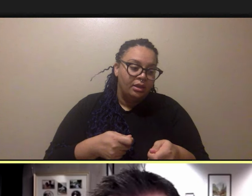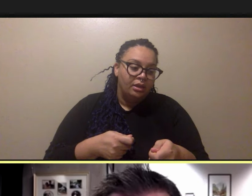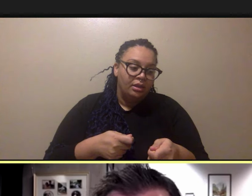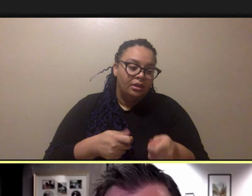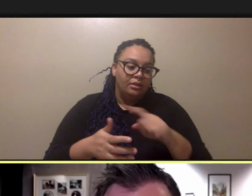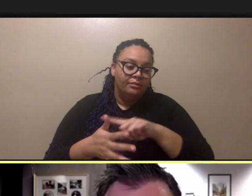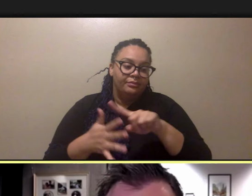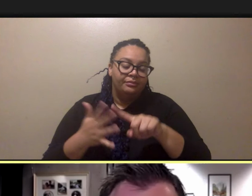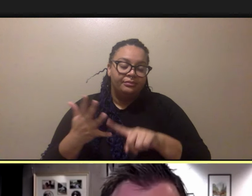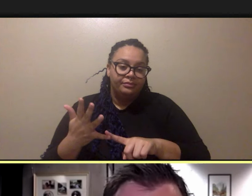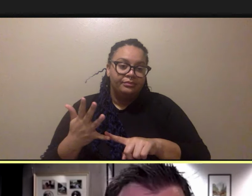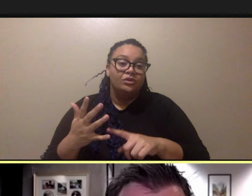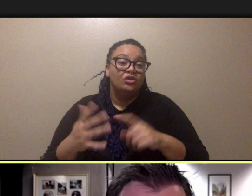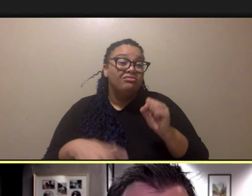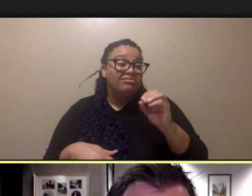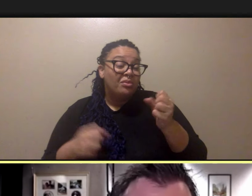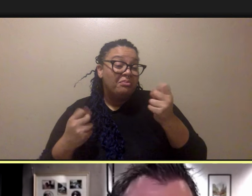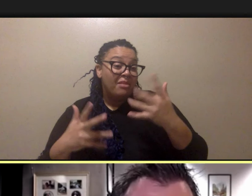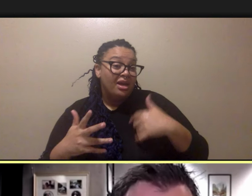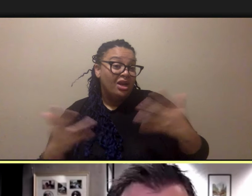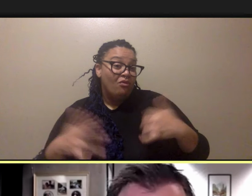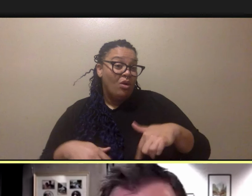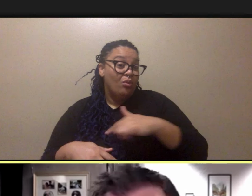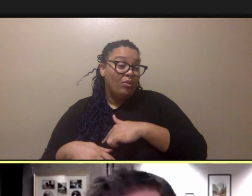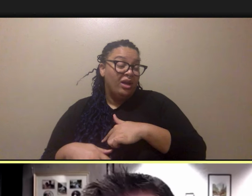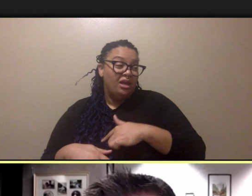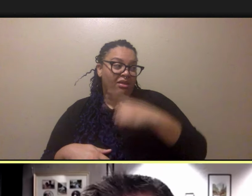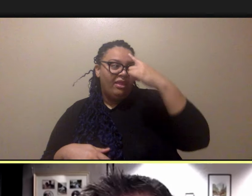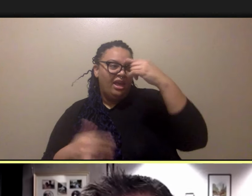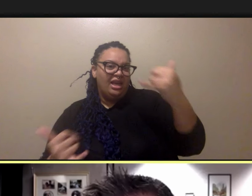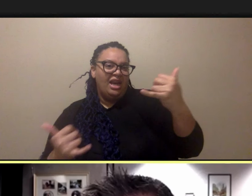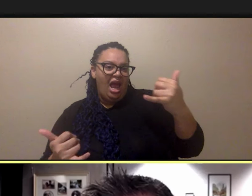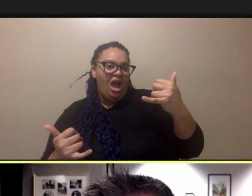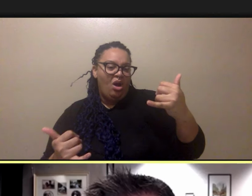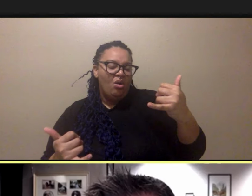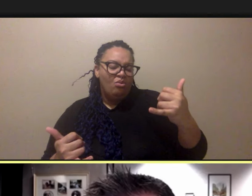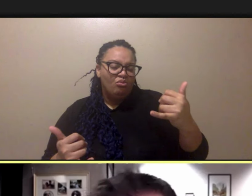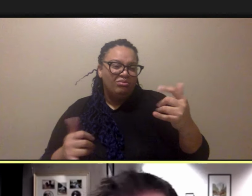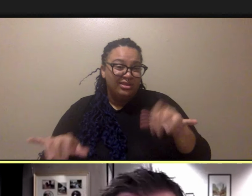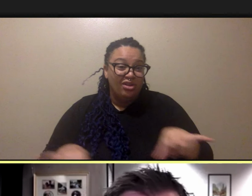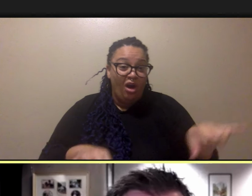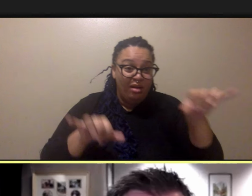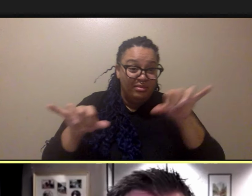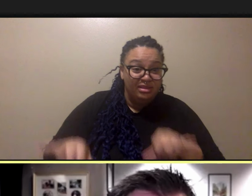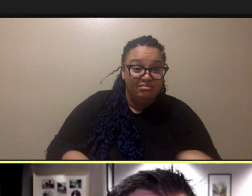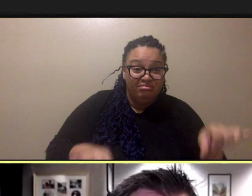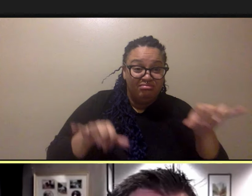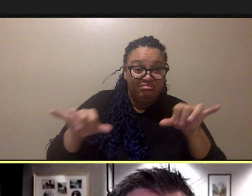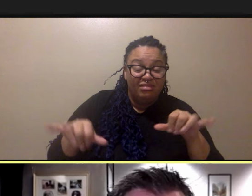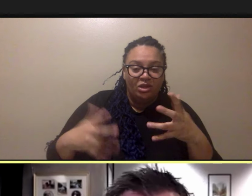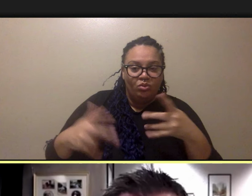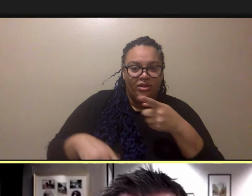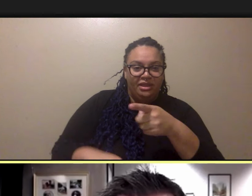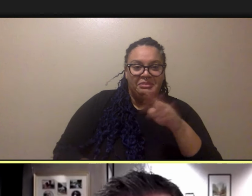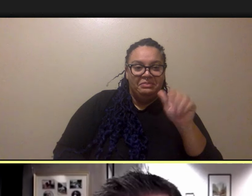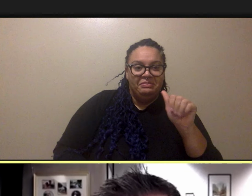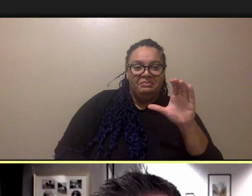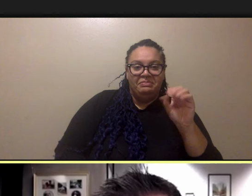so forth. A lot of what we consider pretty modern political innovations was what Bacon and his company